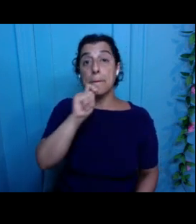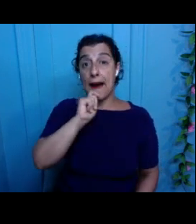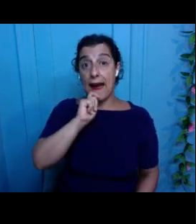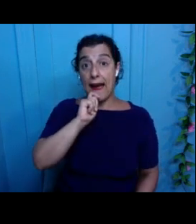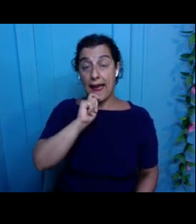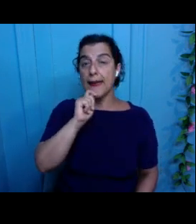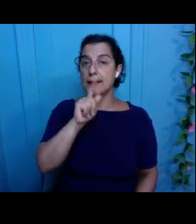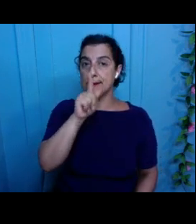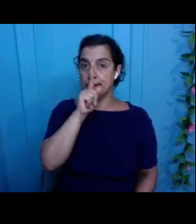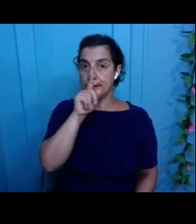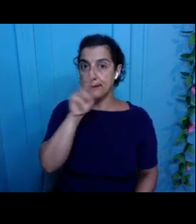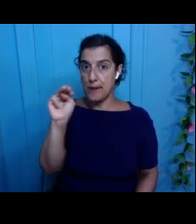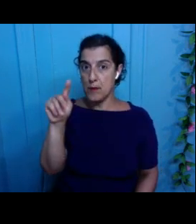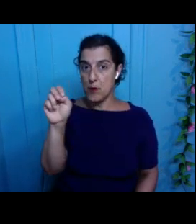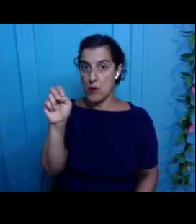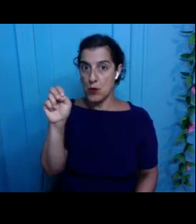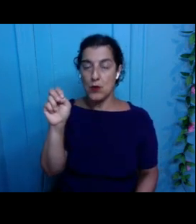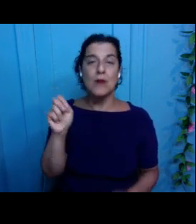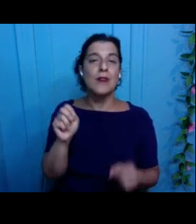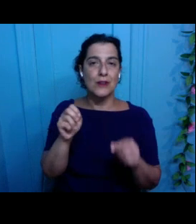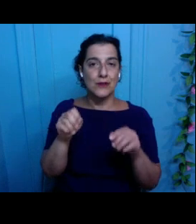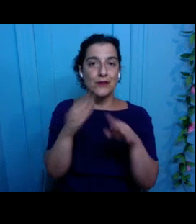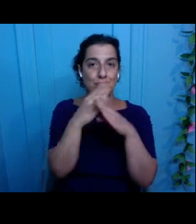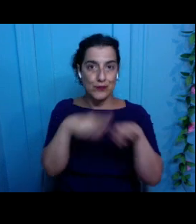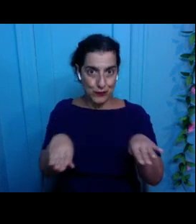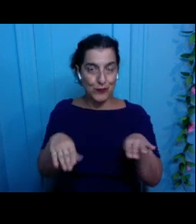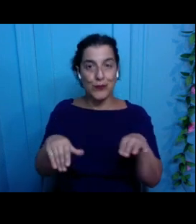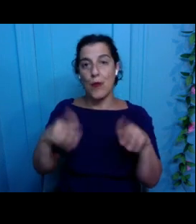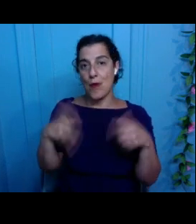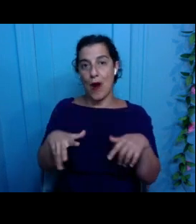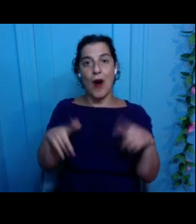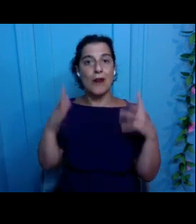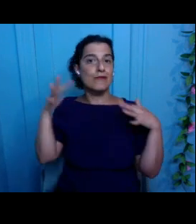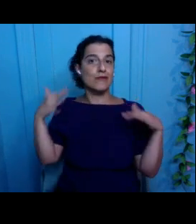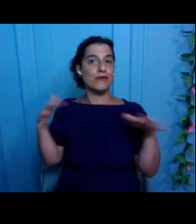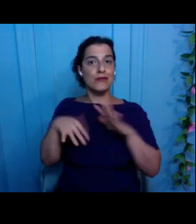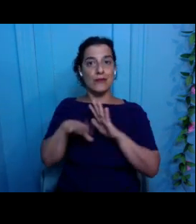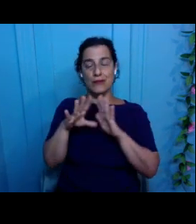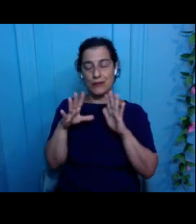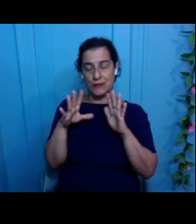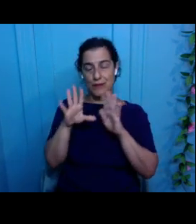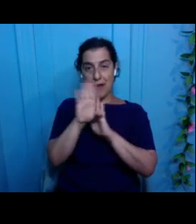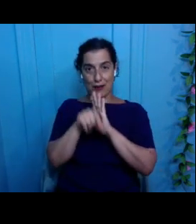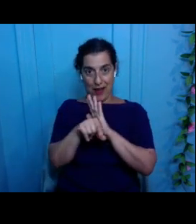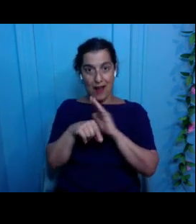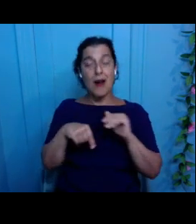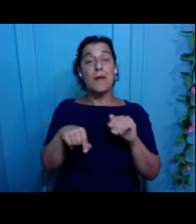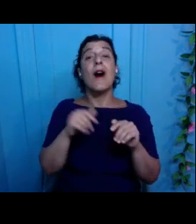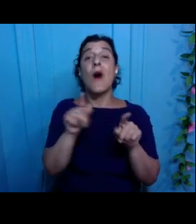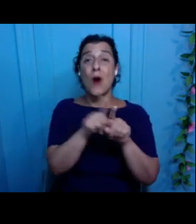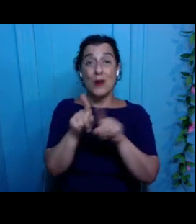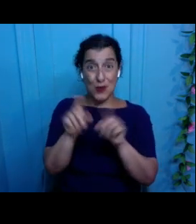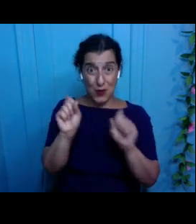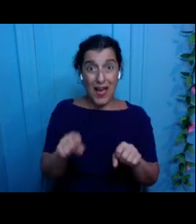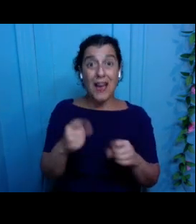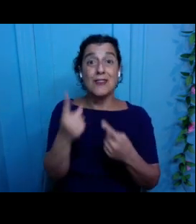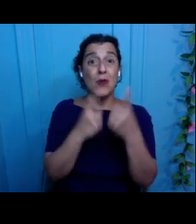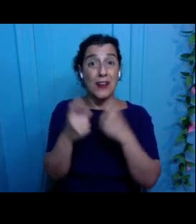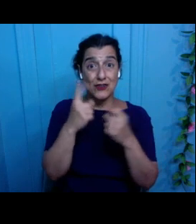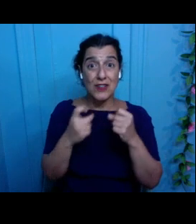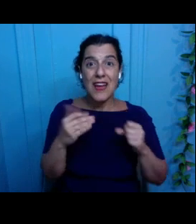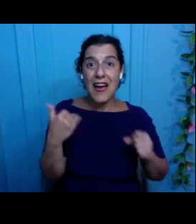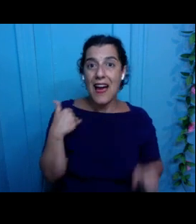all your miscellaneous background noise, but we do encourage you definitely to ask questions at any time. There's a questions widget that